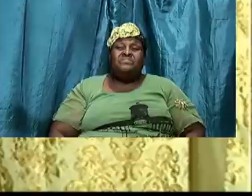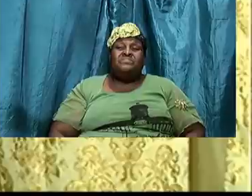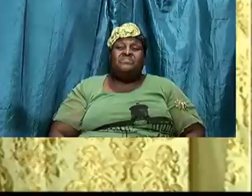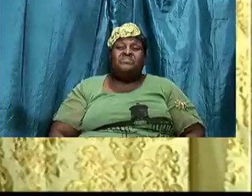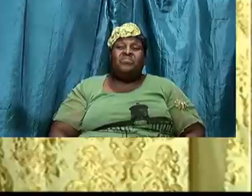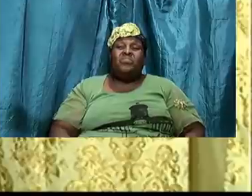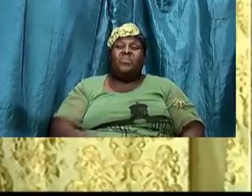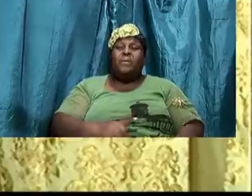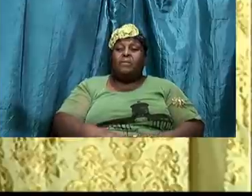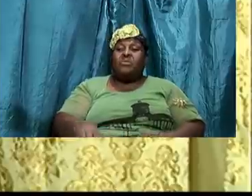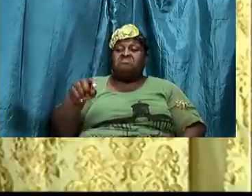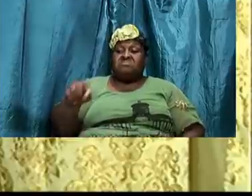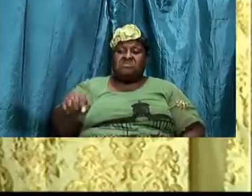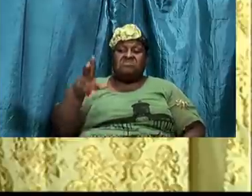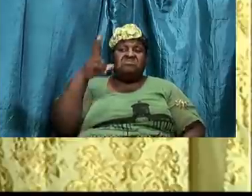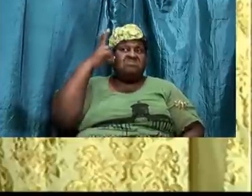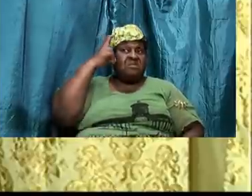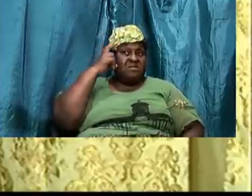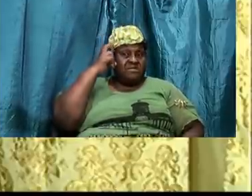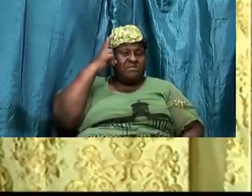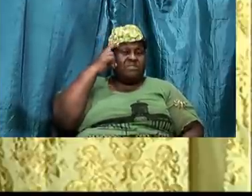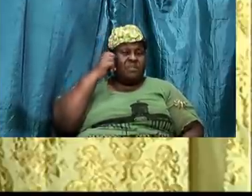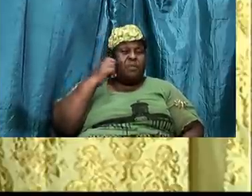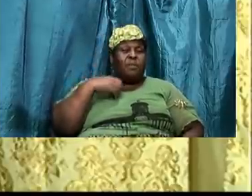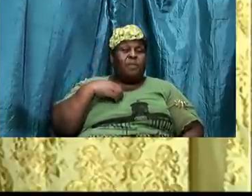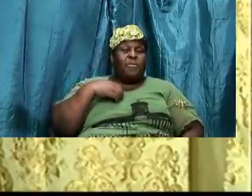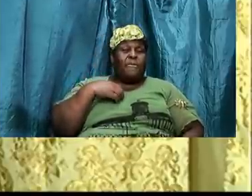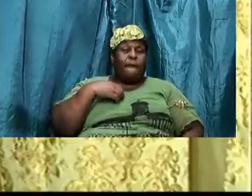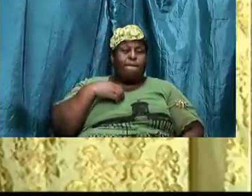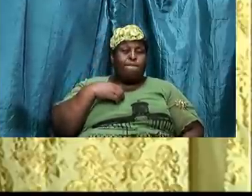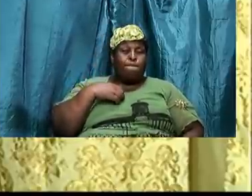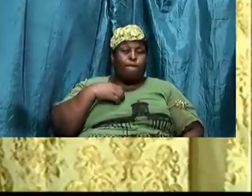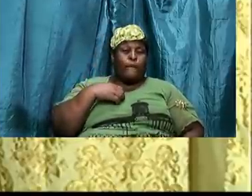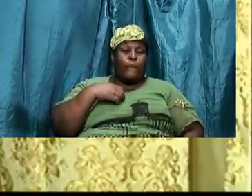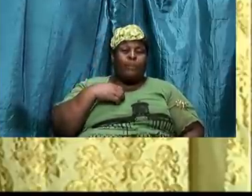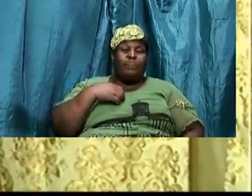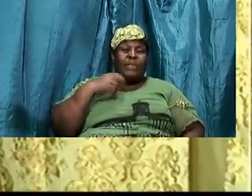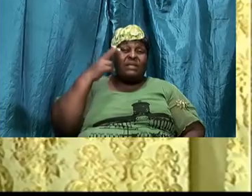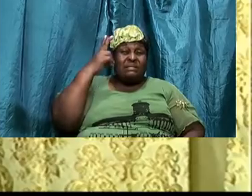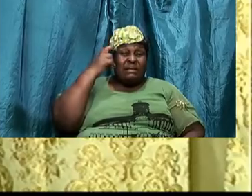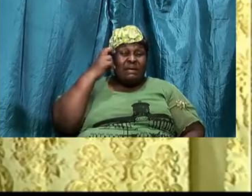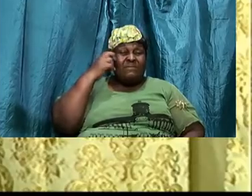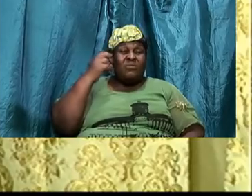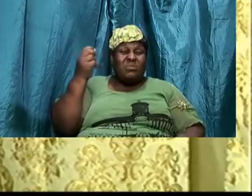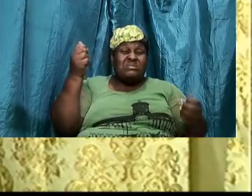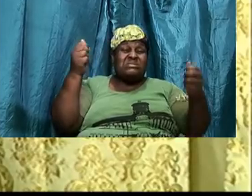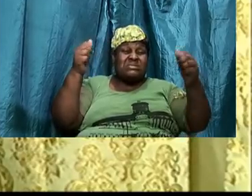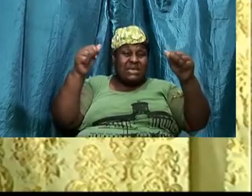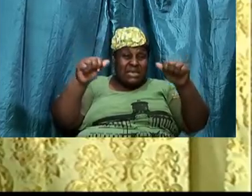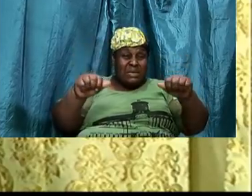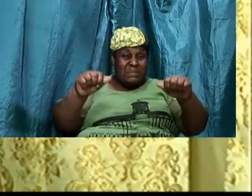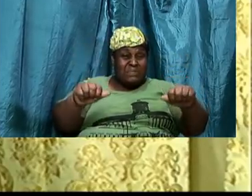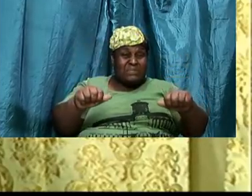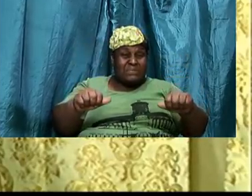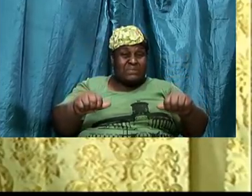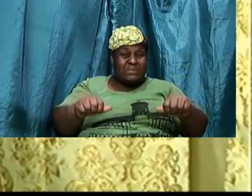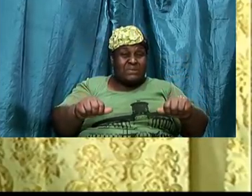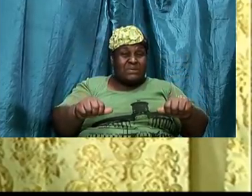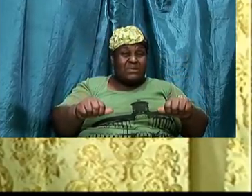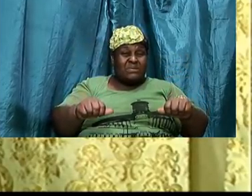But this adversary, he was able, Lord Jesus, I want us to get it. I want us to get